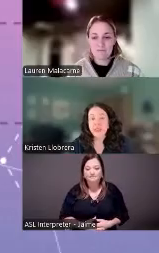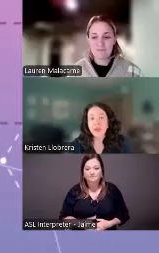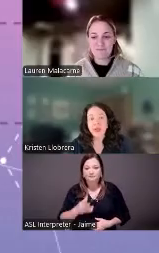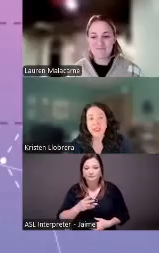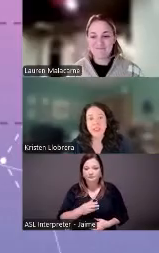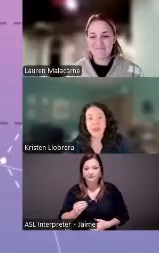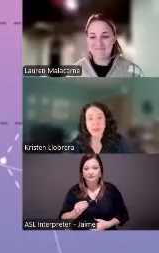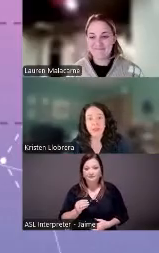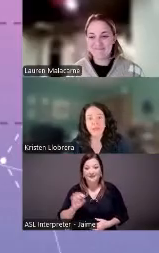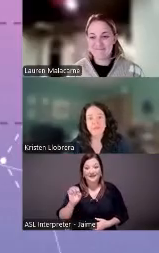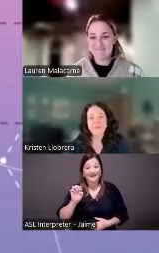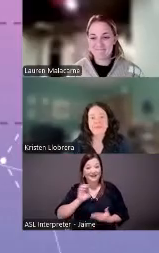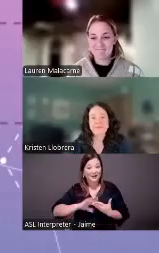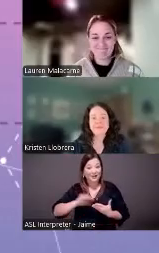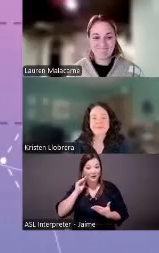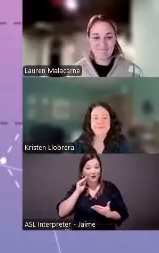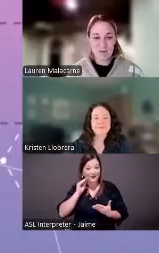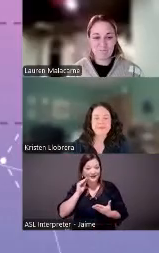and e-learning developer.